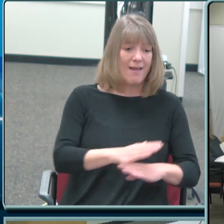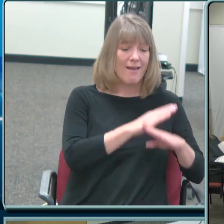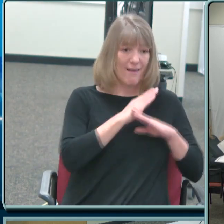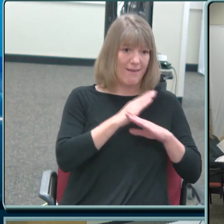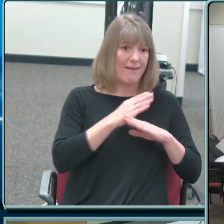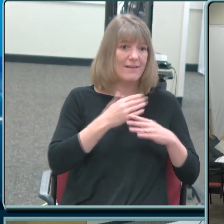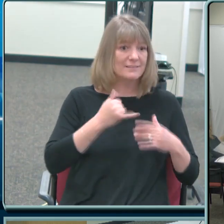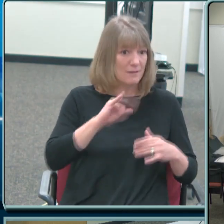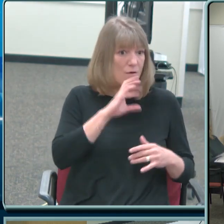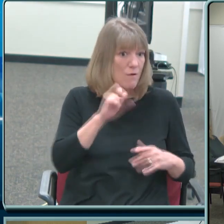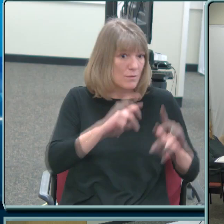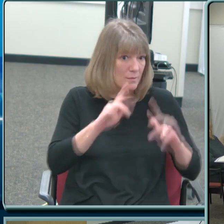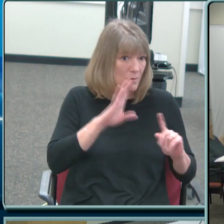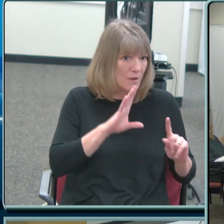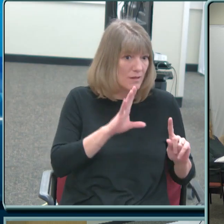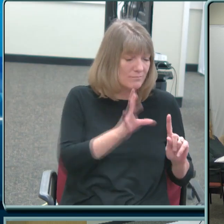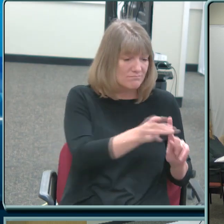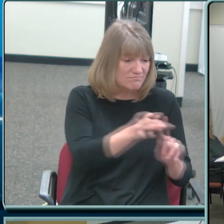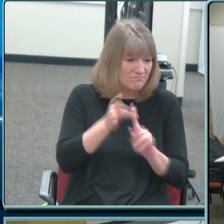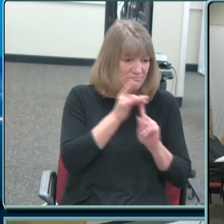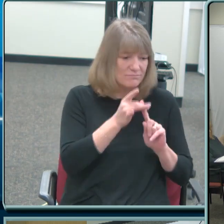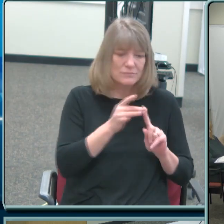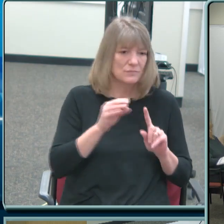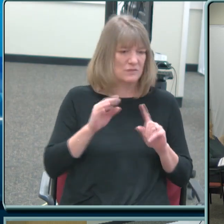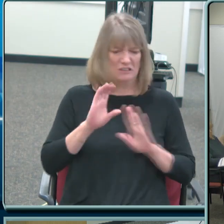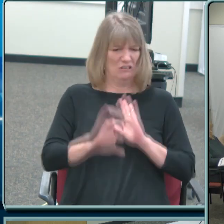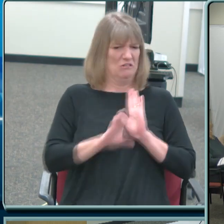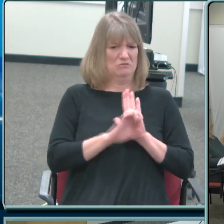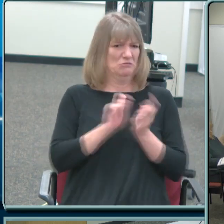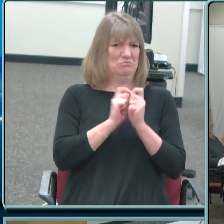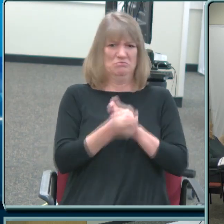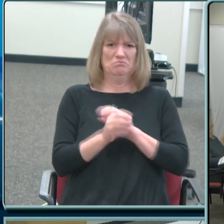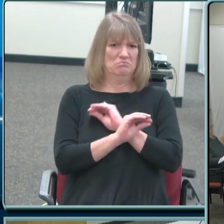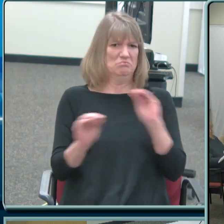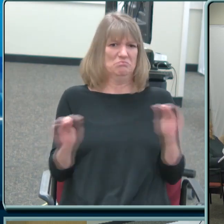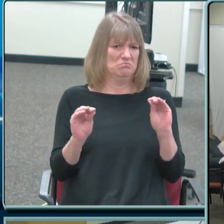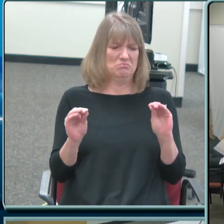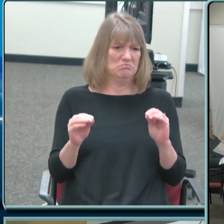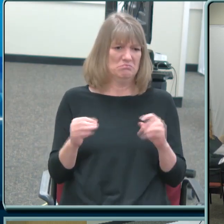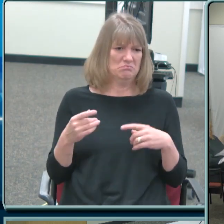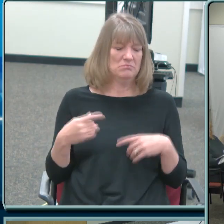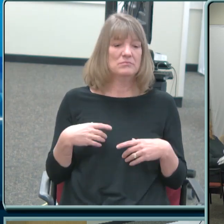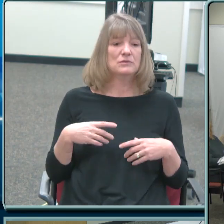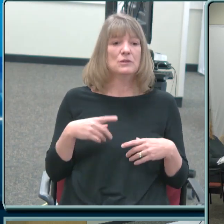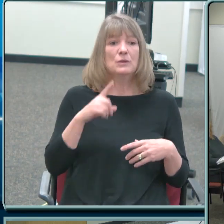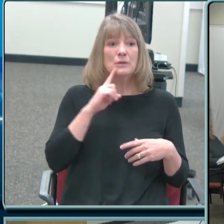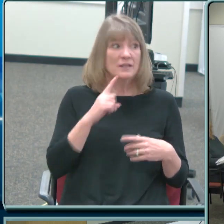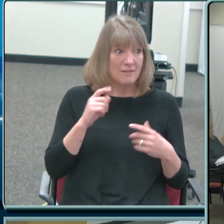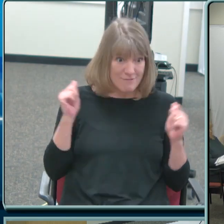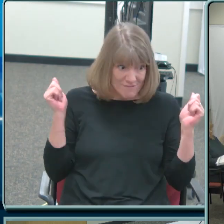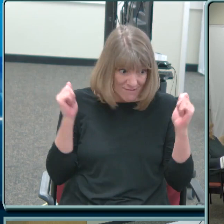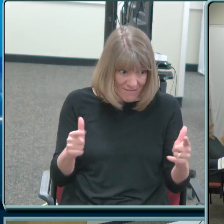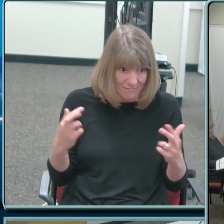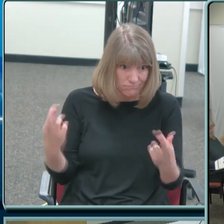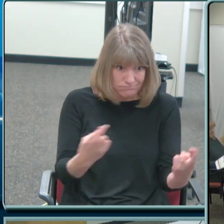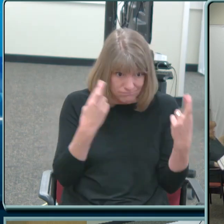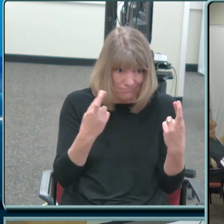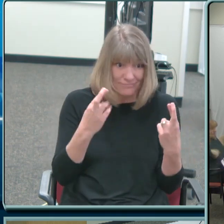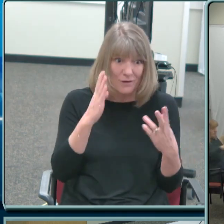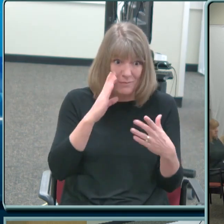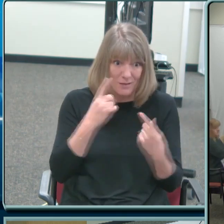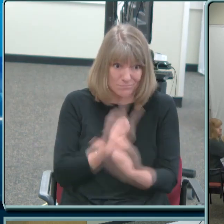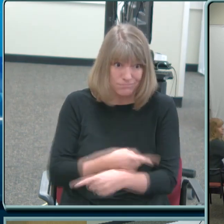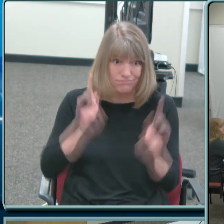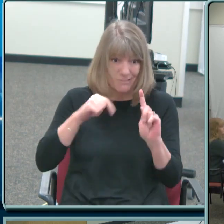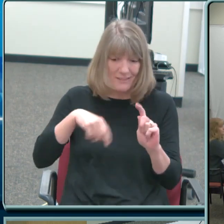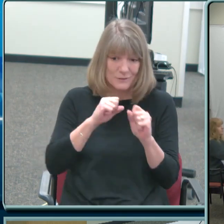impacting older persons. So none of those characteristics really have changed in quite some time. So collective fingers crossed that we get through the rest of this